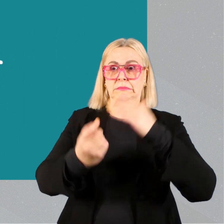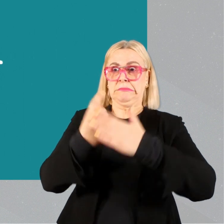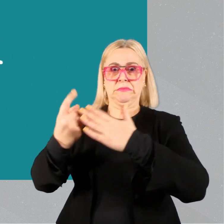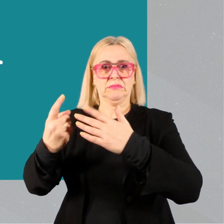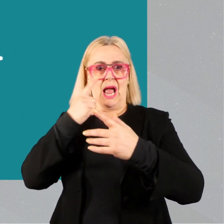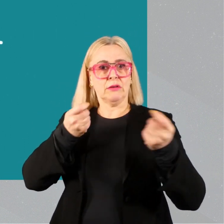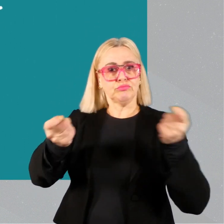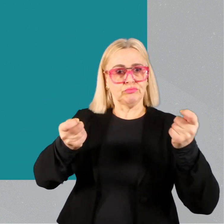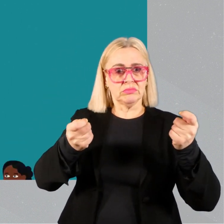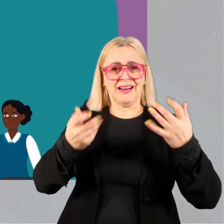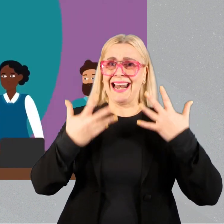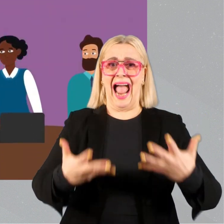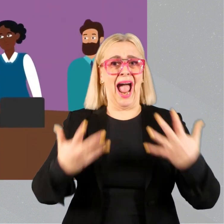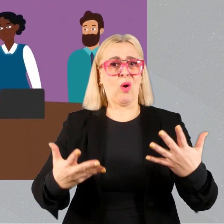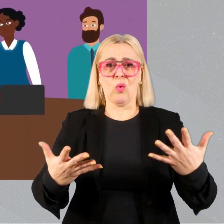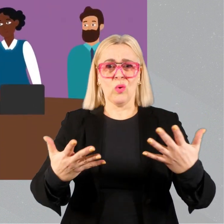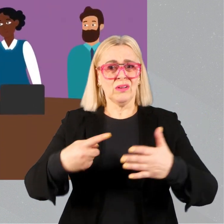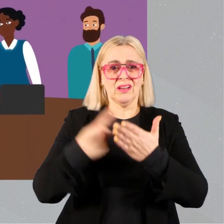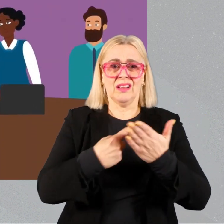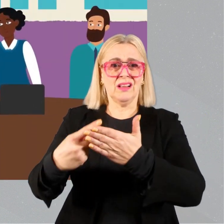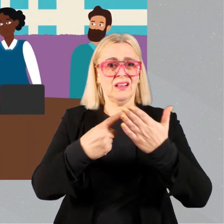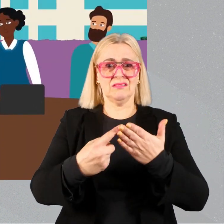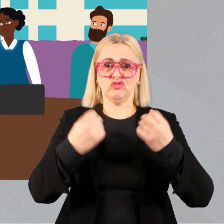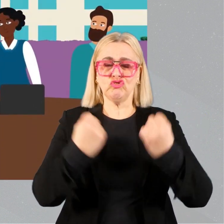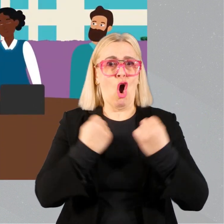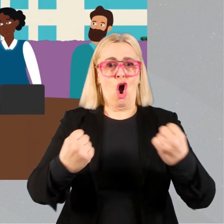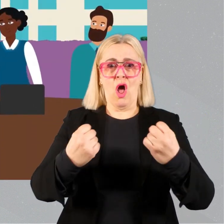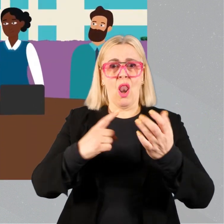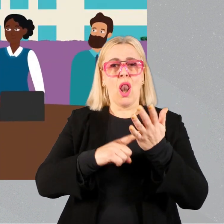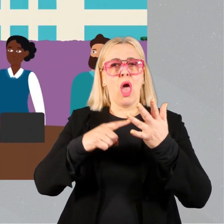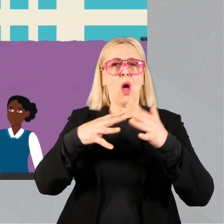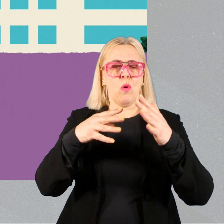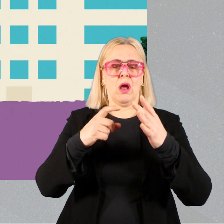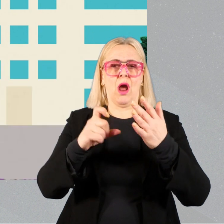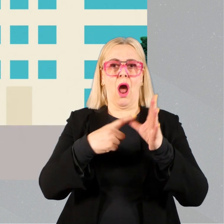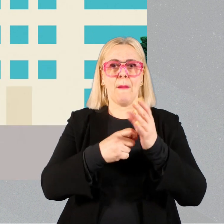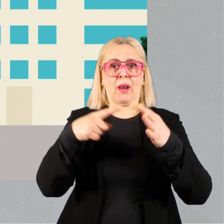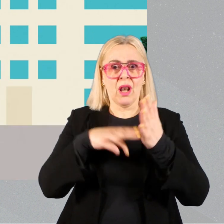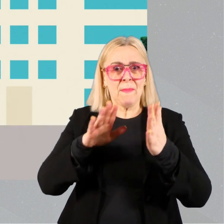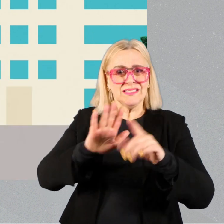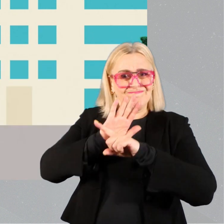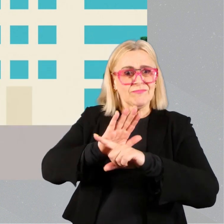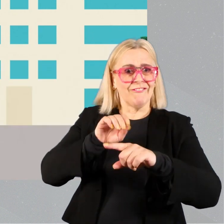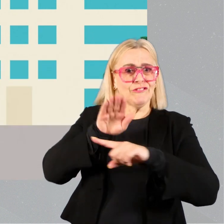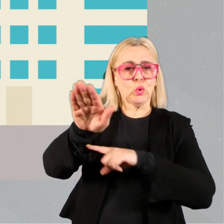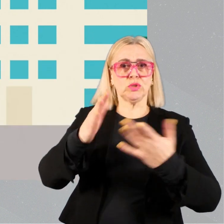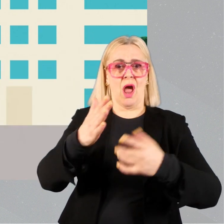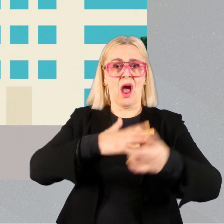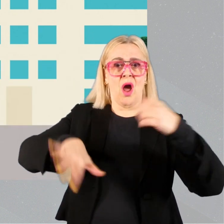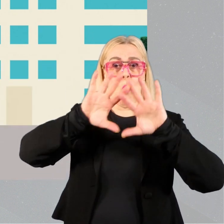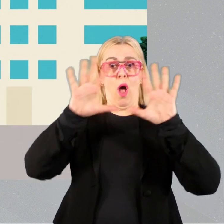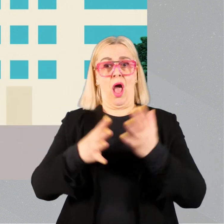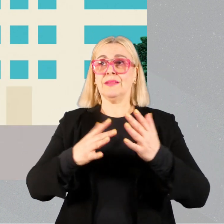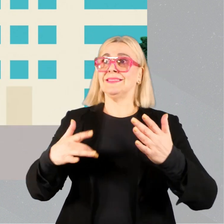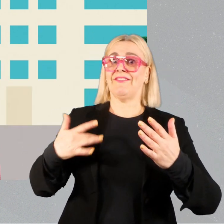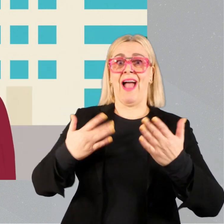now. Decision makers must take bold actions to deliver a low-carbon, resilient future where people around the world can not